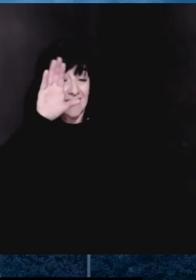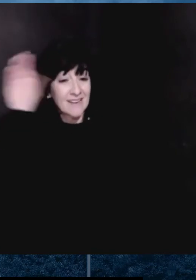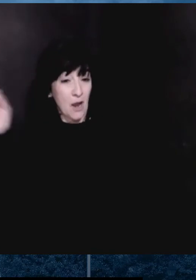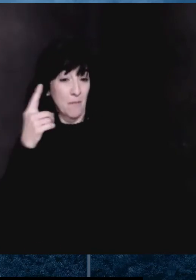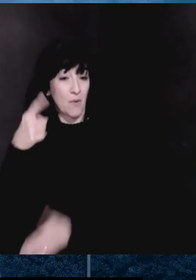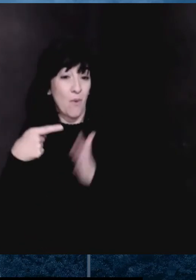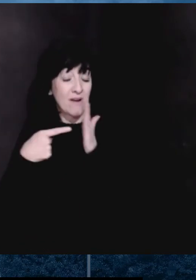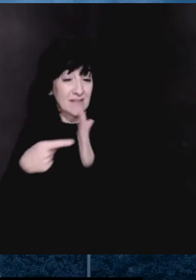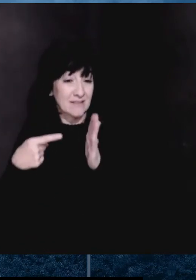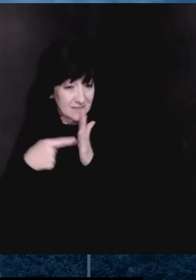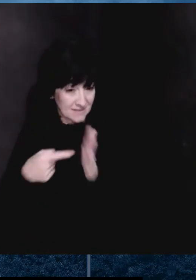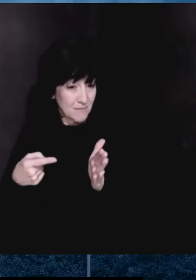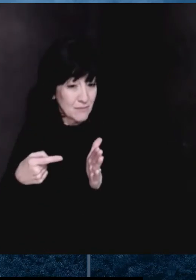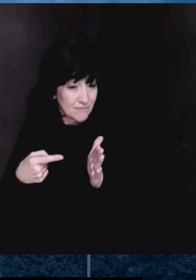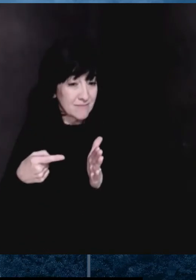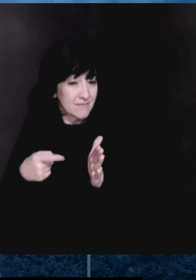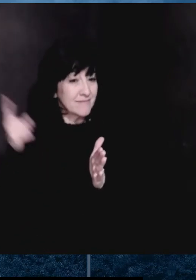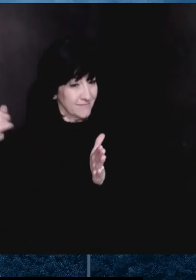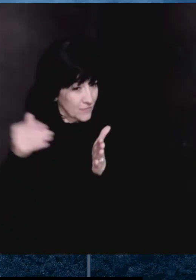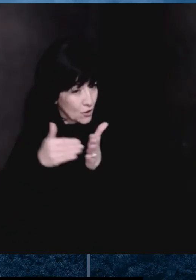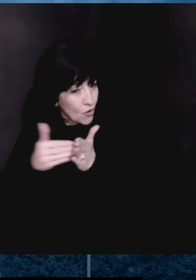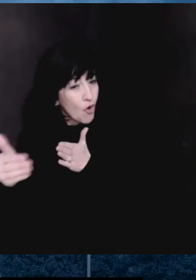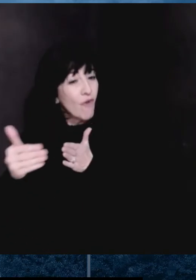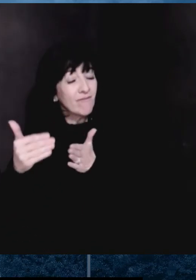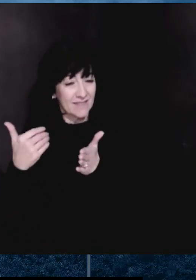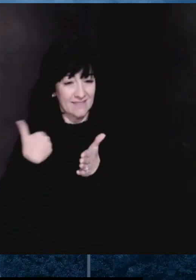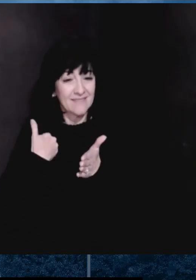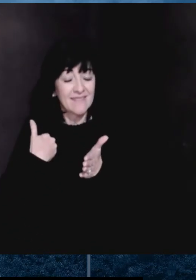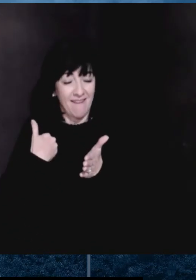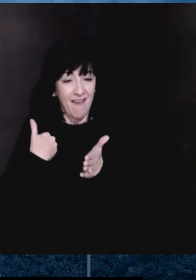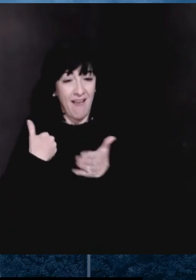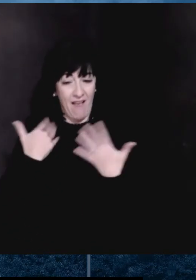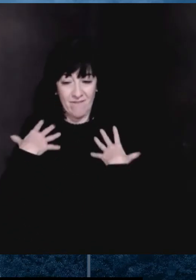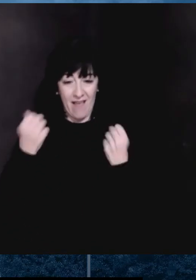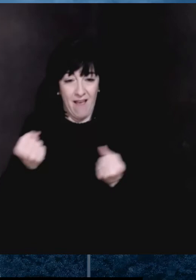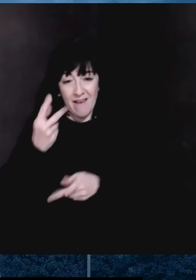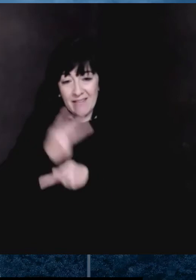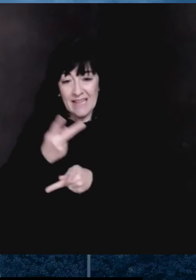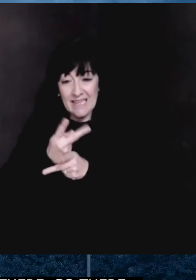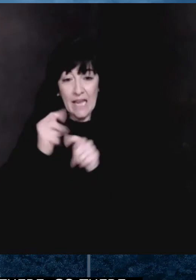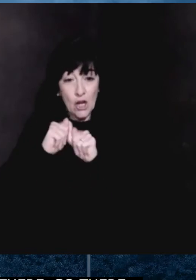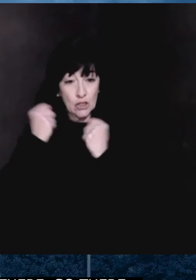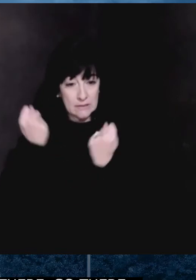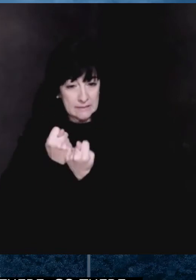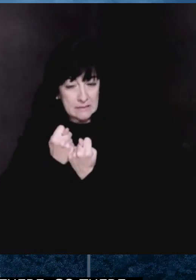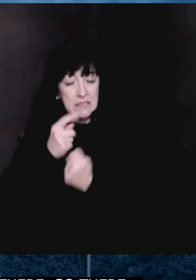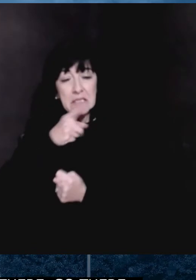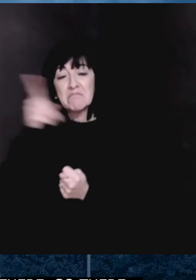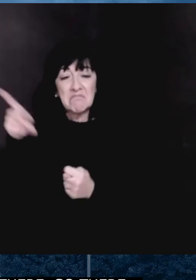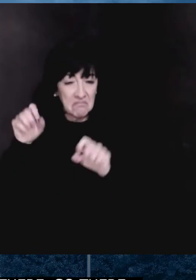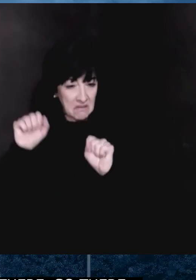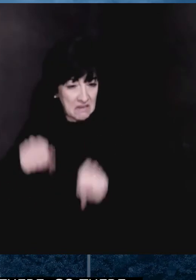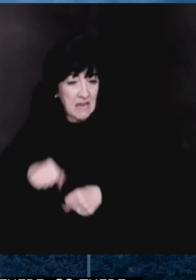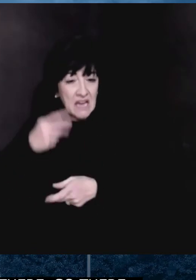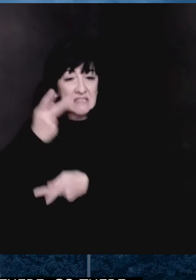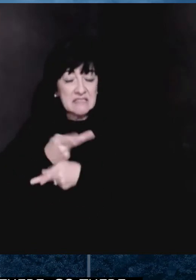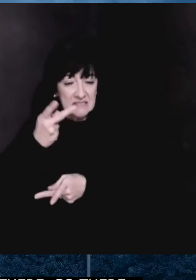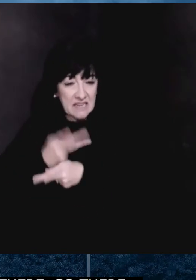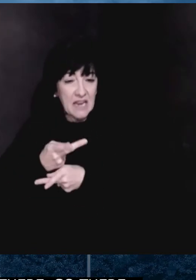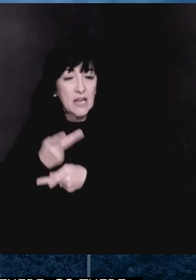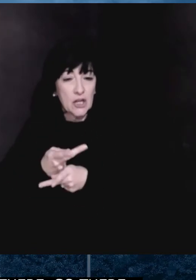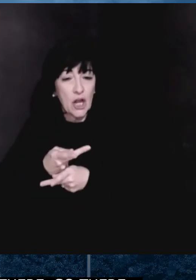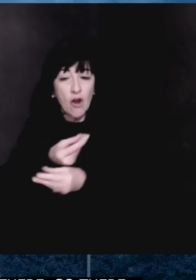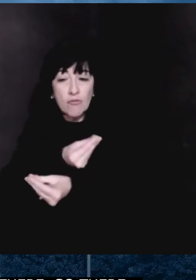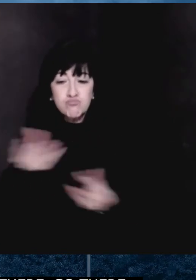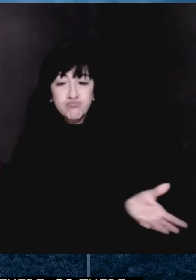they often have a healthcare team, and they're able to completely manage the vaccination process themselves.